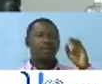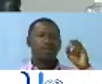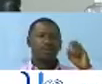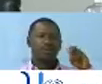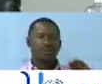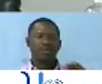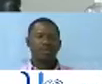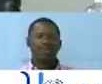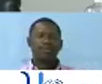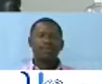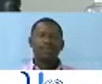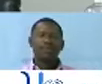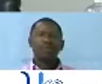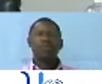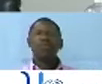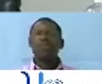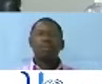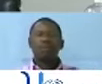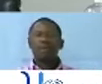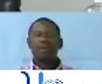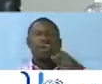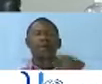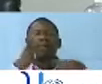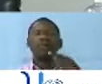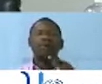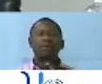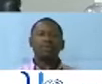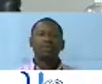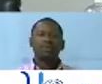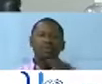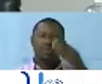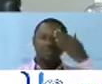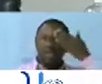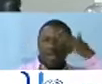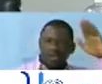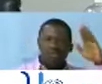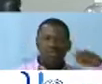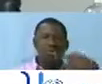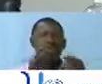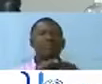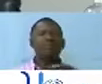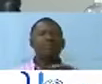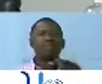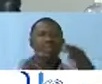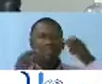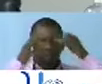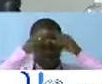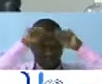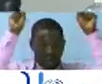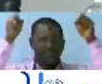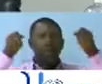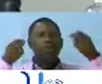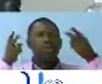To complain about the conduct of the State Council.